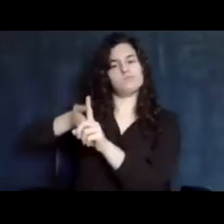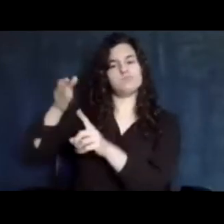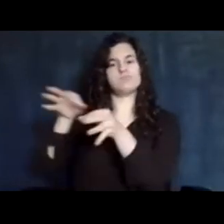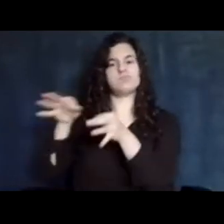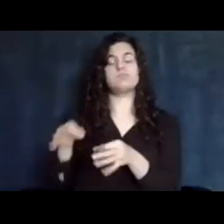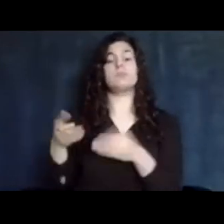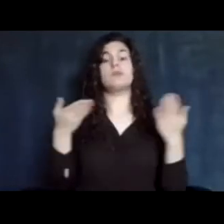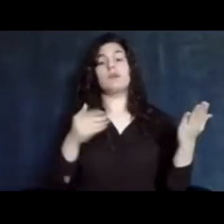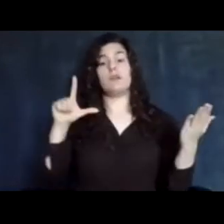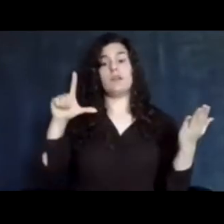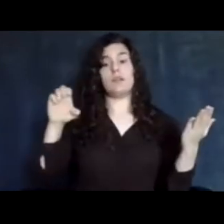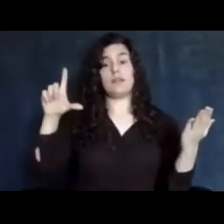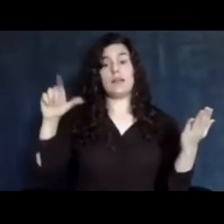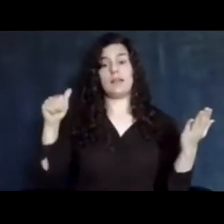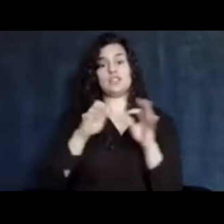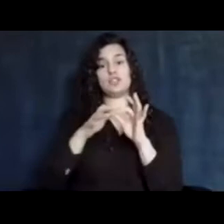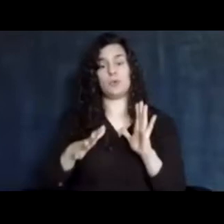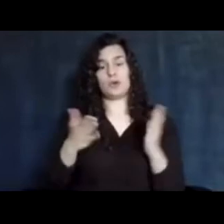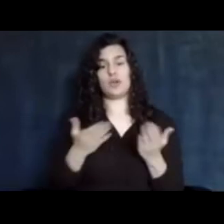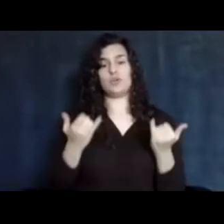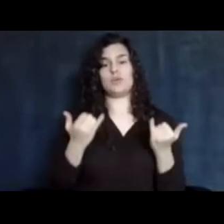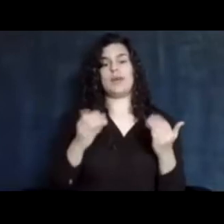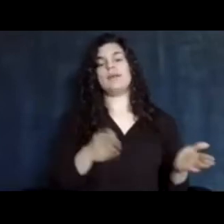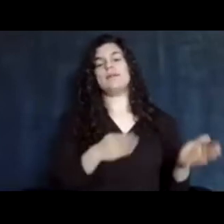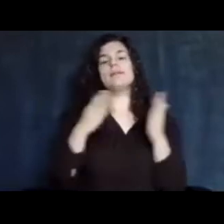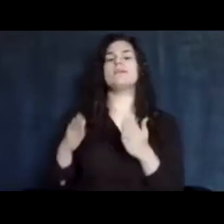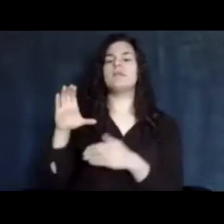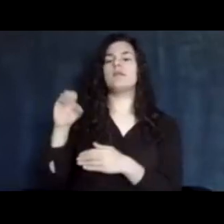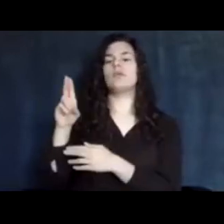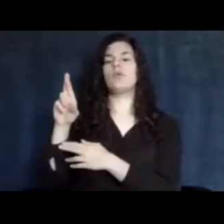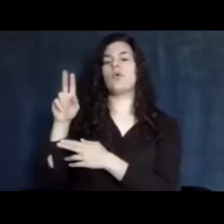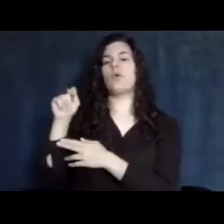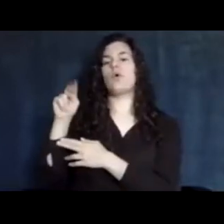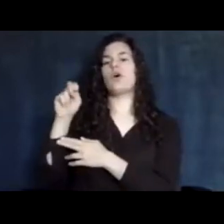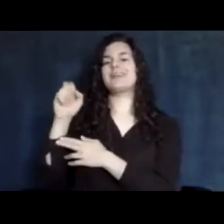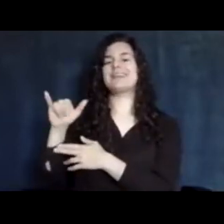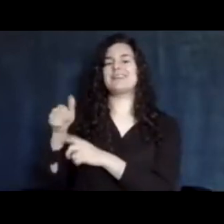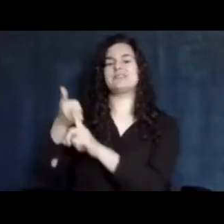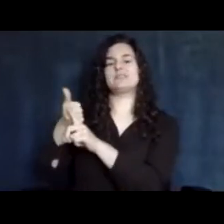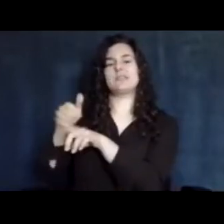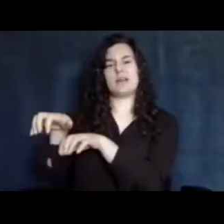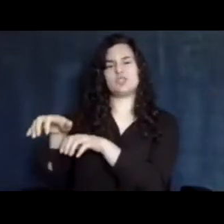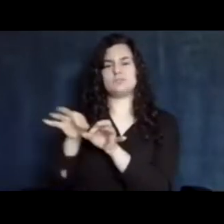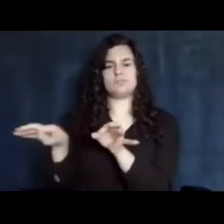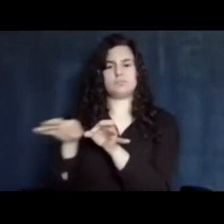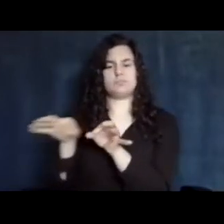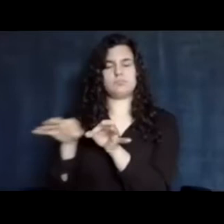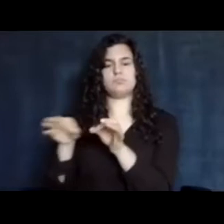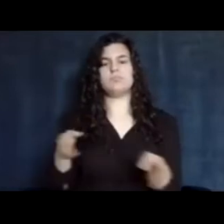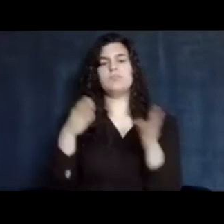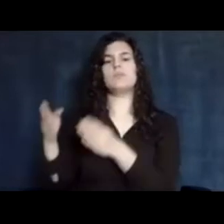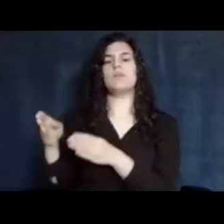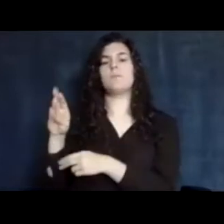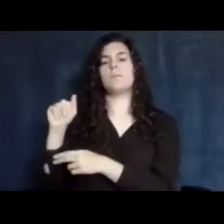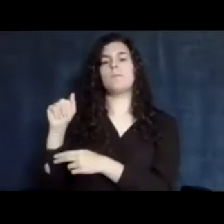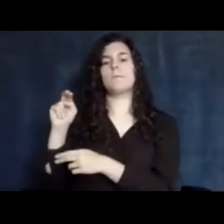Leela here today, who is going to be interpreting. We also do have Courtney, who is going to be doing captioning for us, and then we have Miss Brandie Van Zanden from